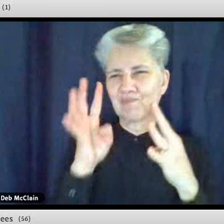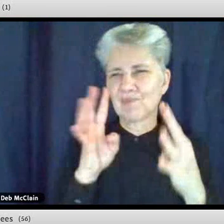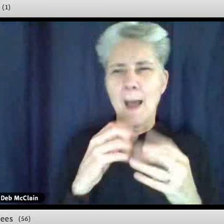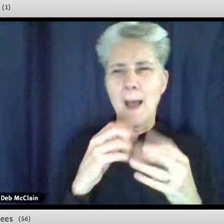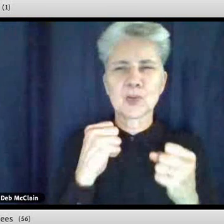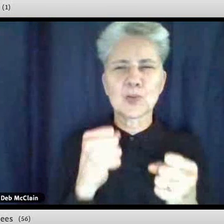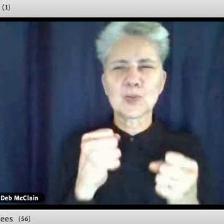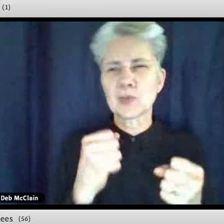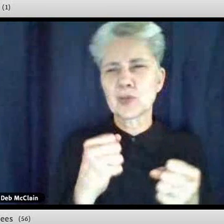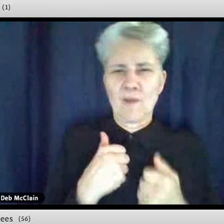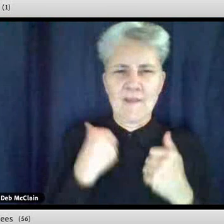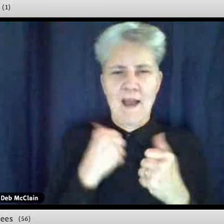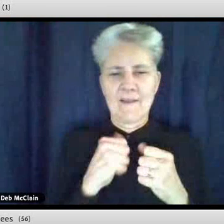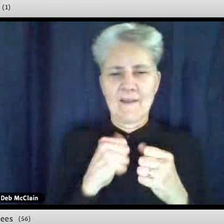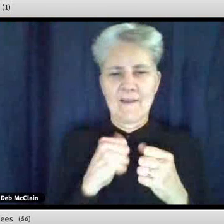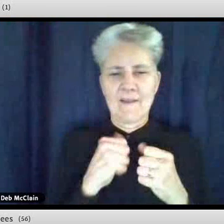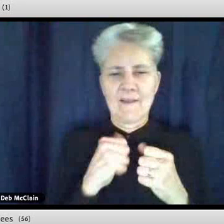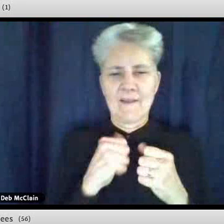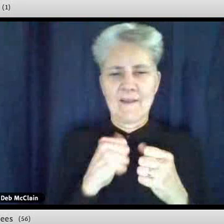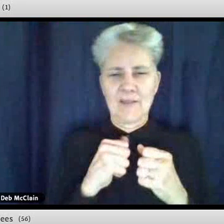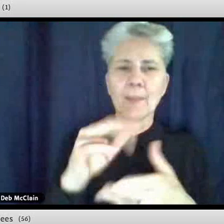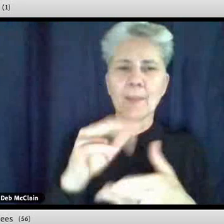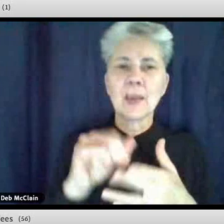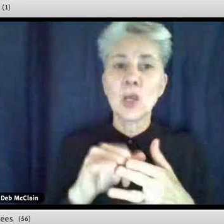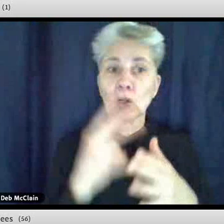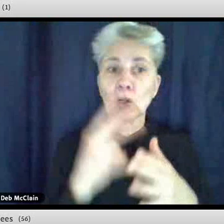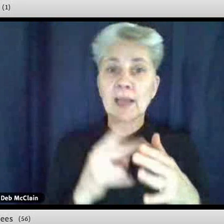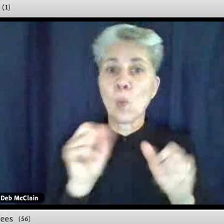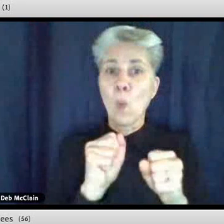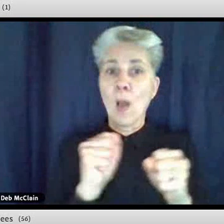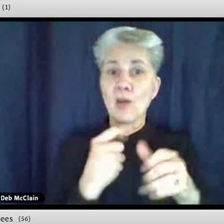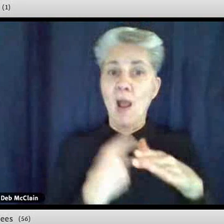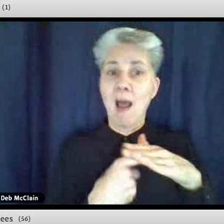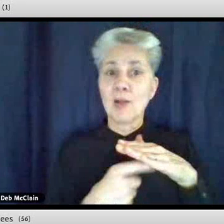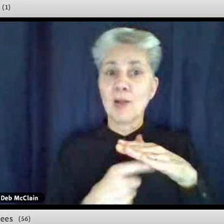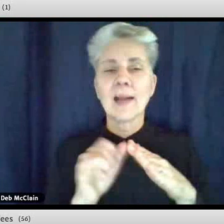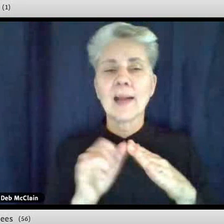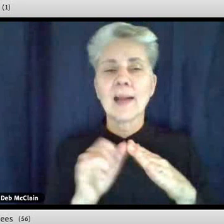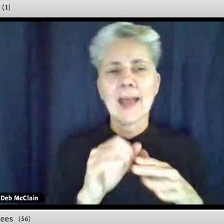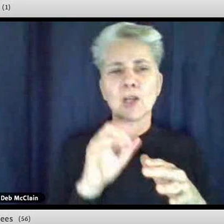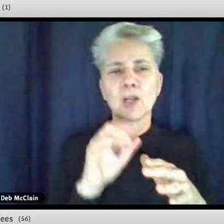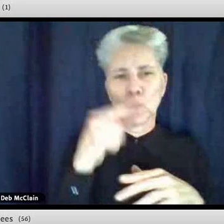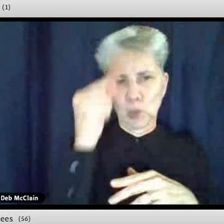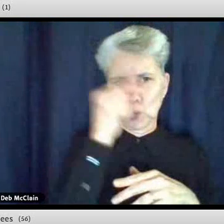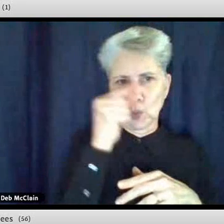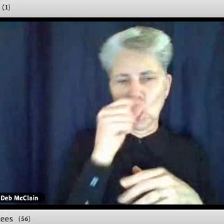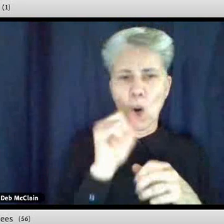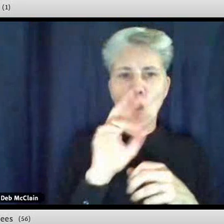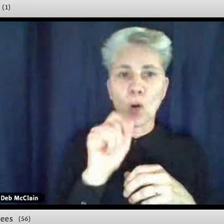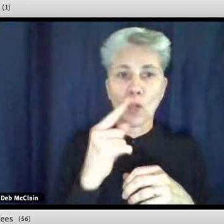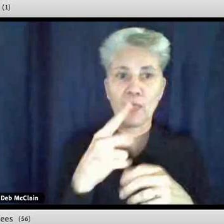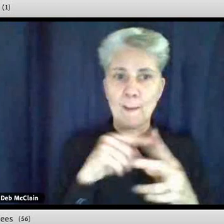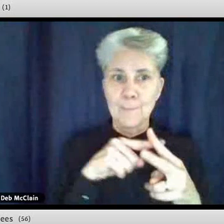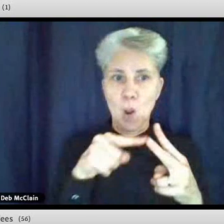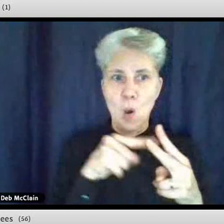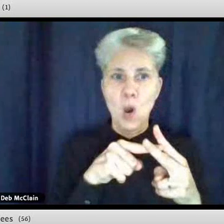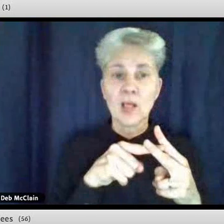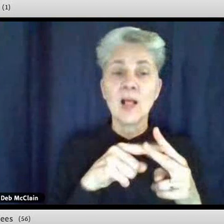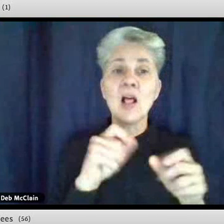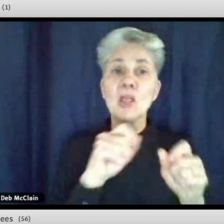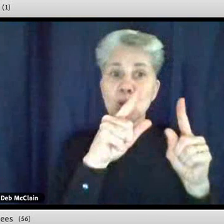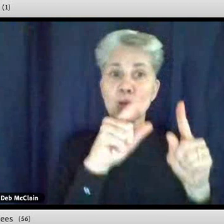is fine, and there's ways, and I'm surviving a tsunami. You can look at Weather Underground history,